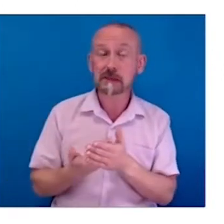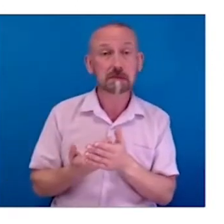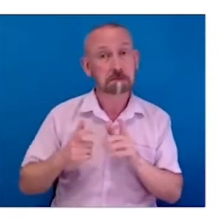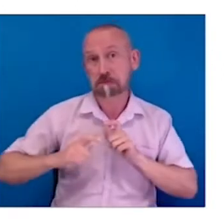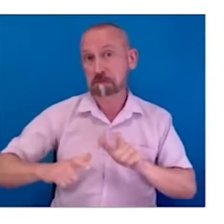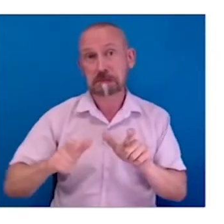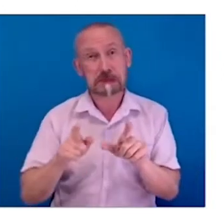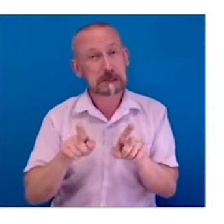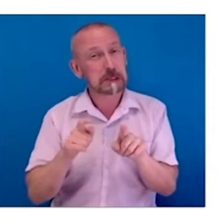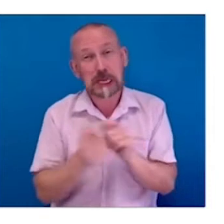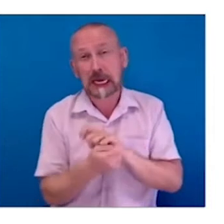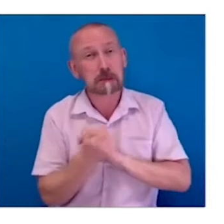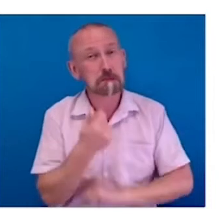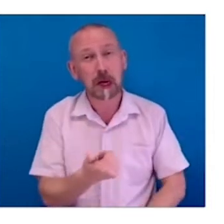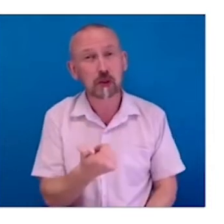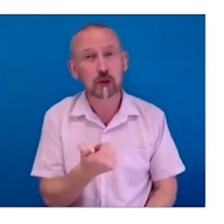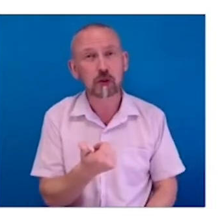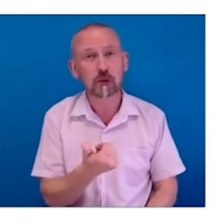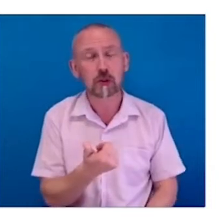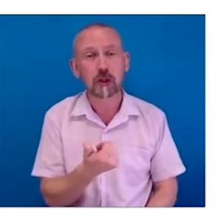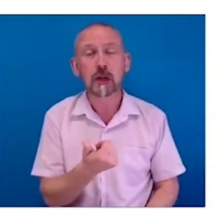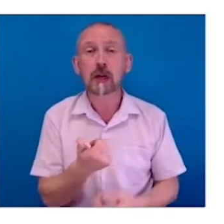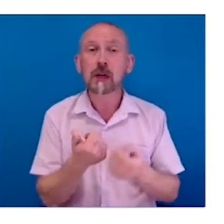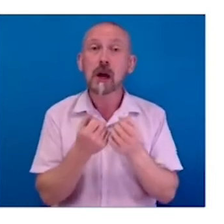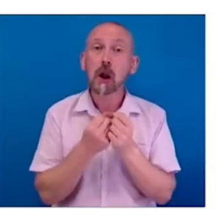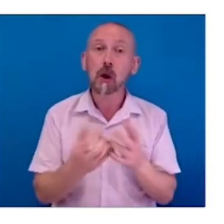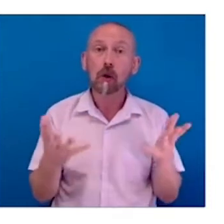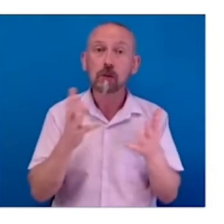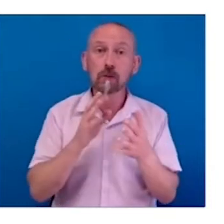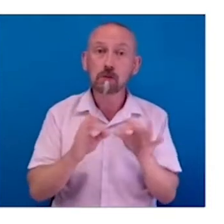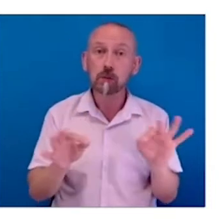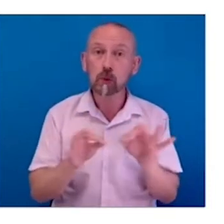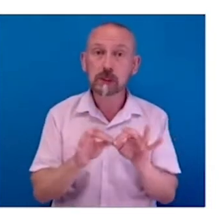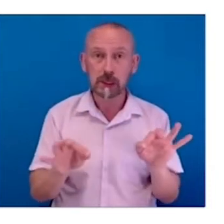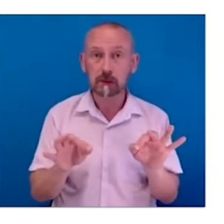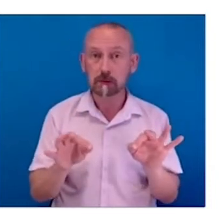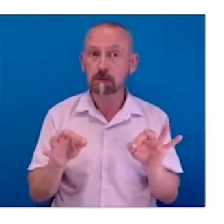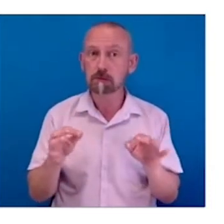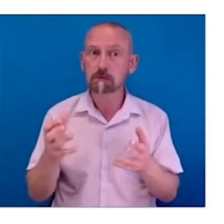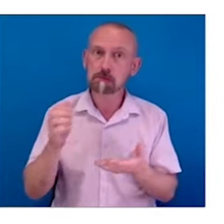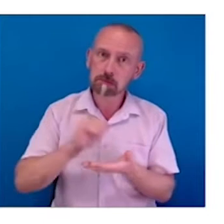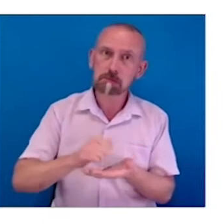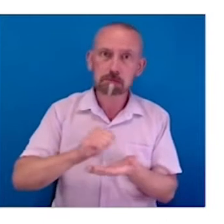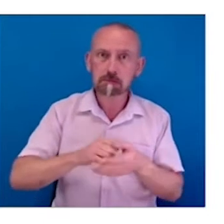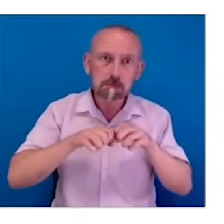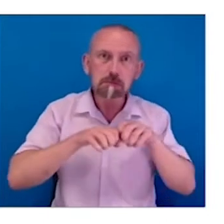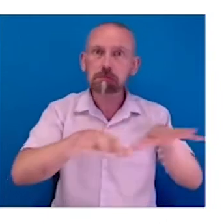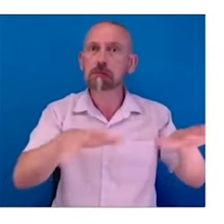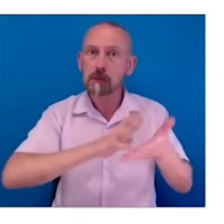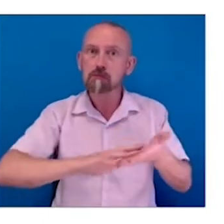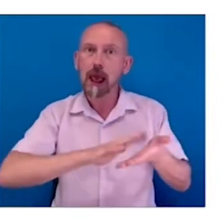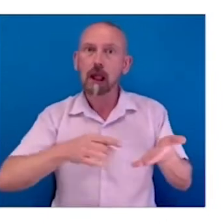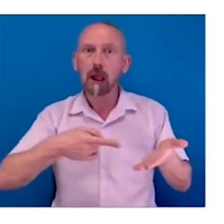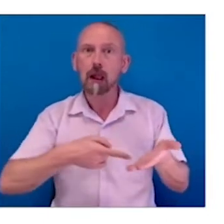it, and a great deal of music has been and continues to be produced using it. There have been